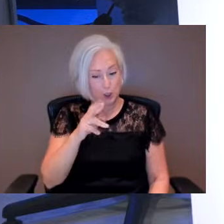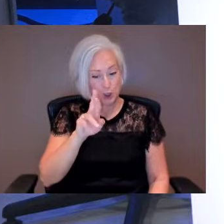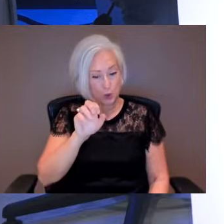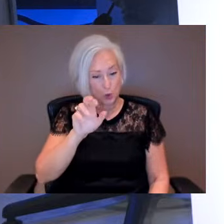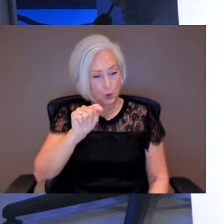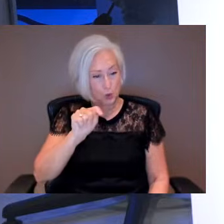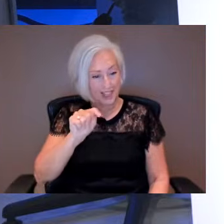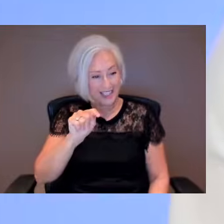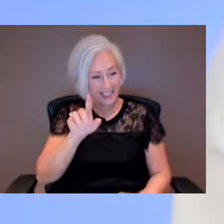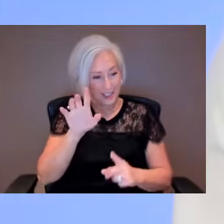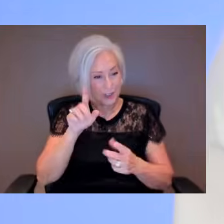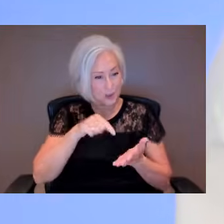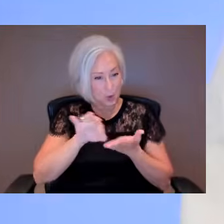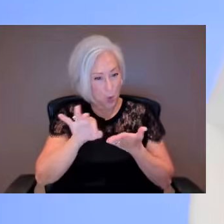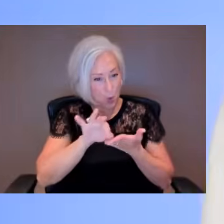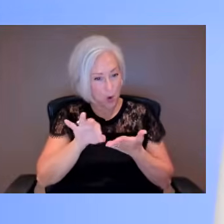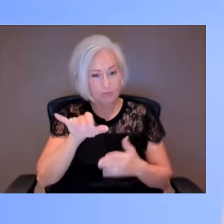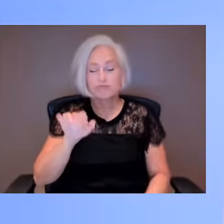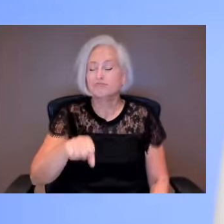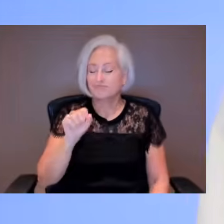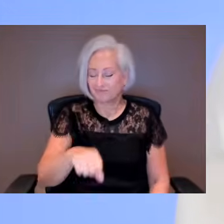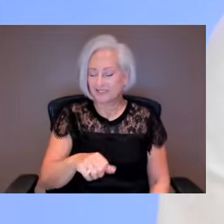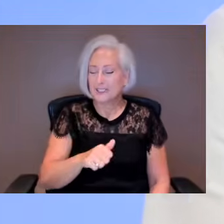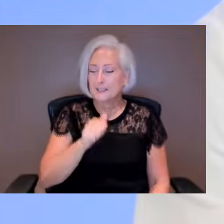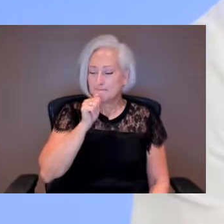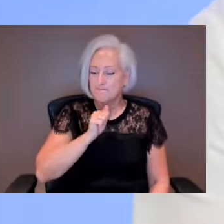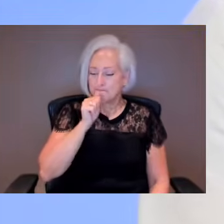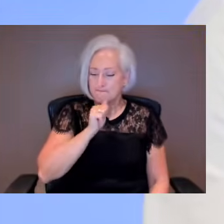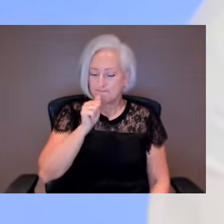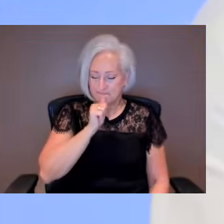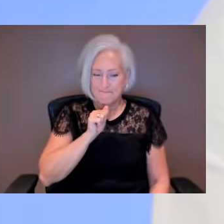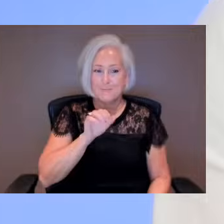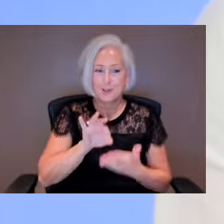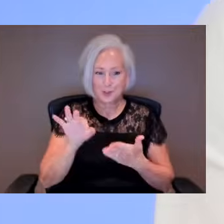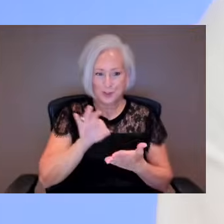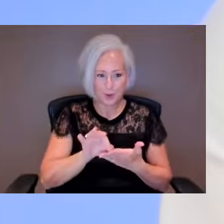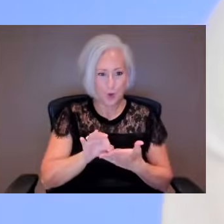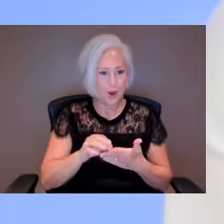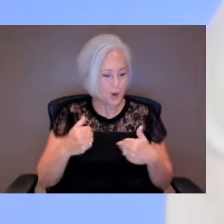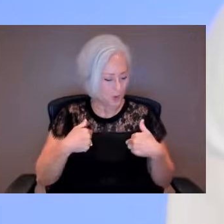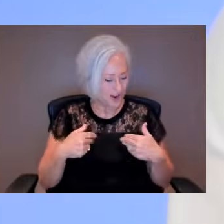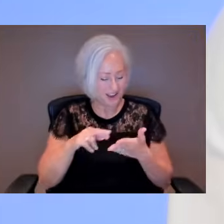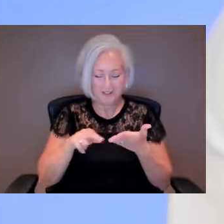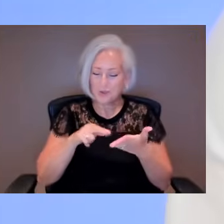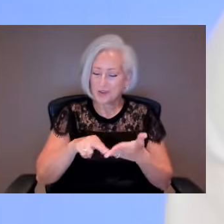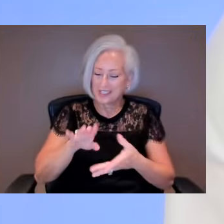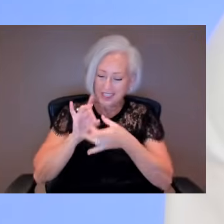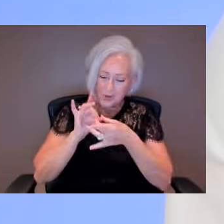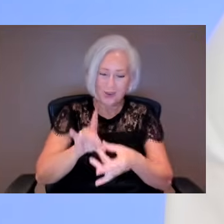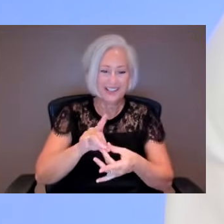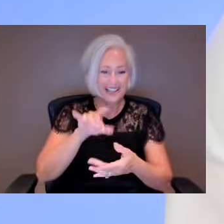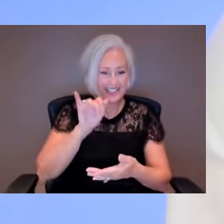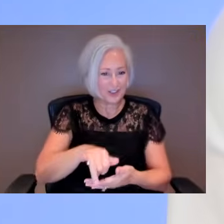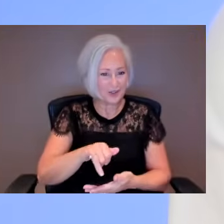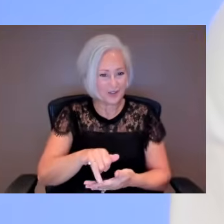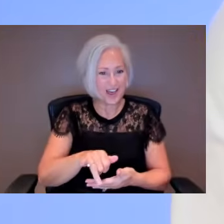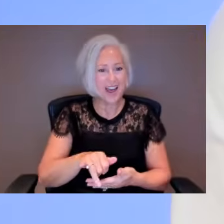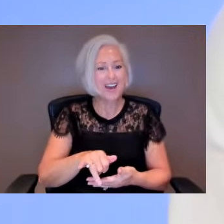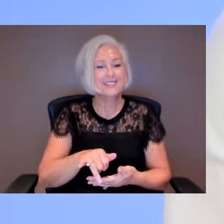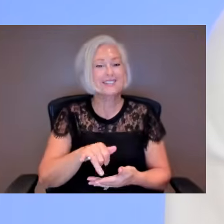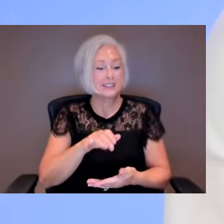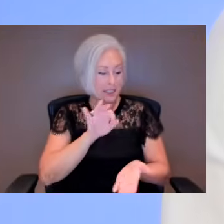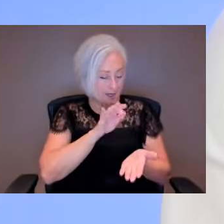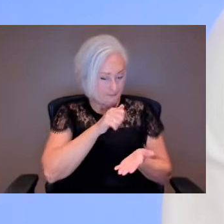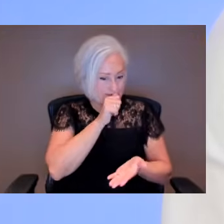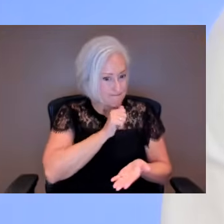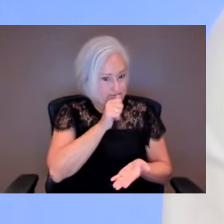yeah. There's a body of work and research love in that. resilience, and There should yes, be. I think we all could use